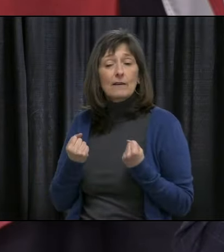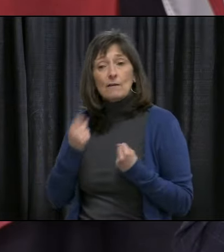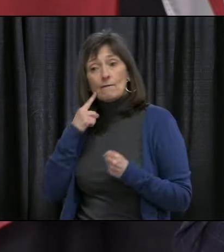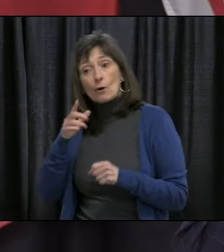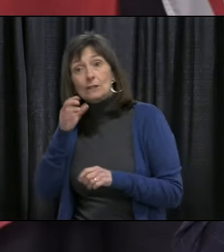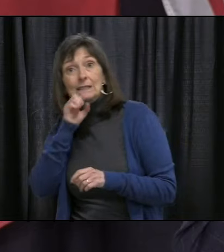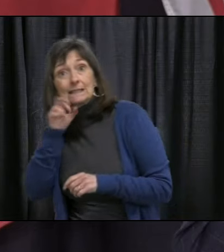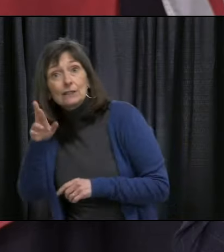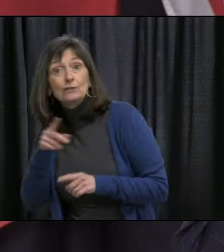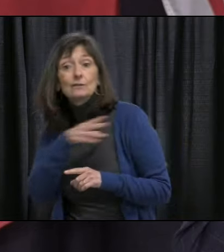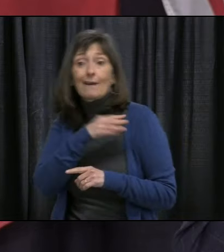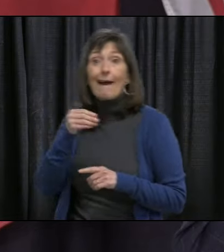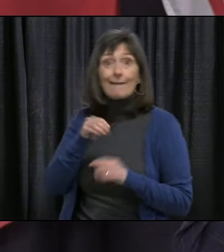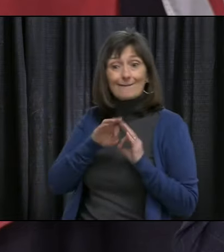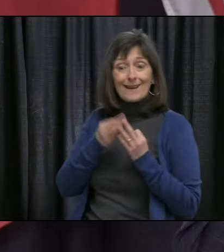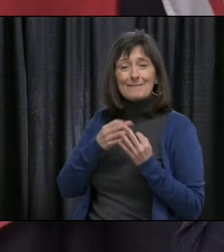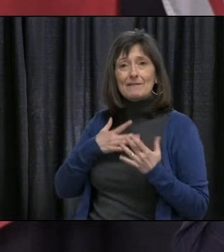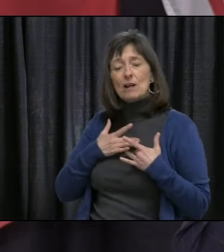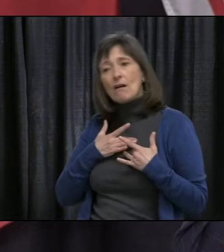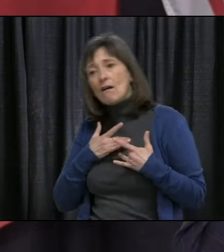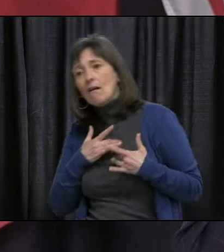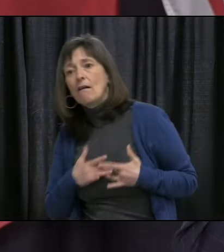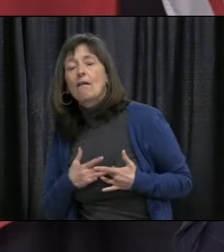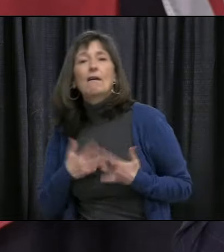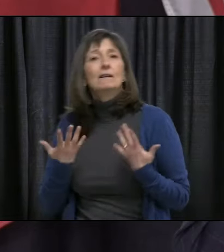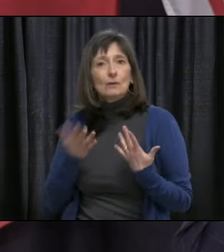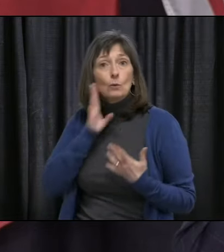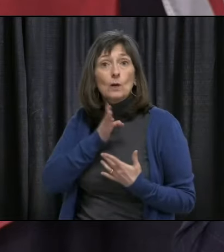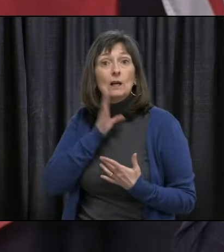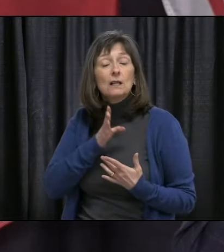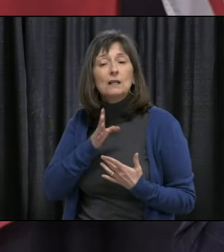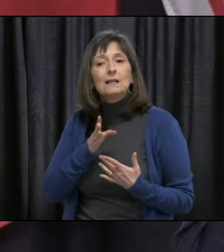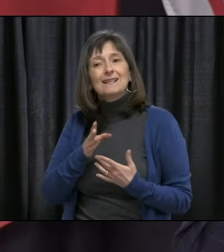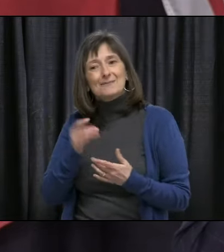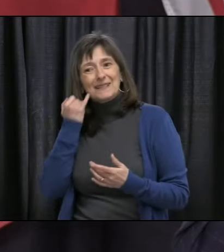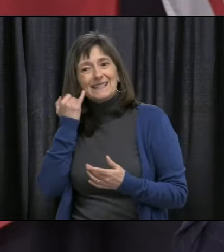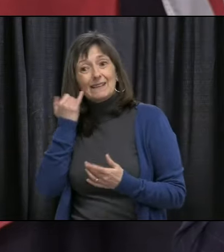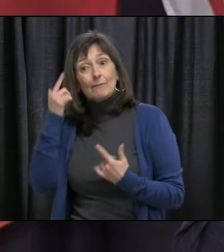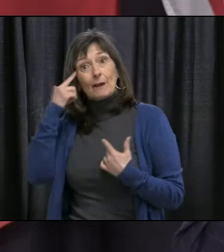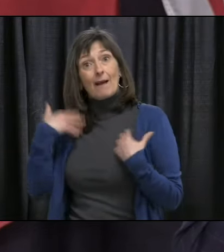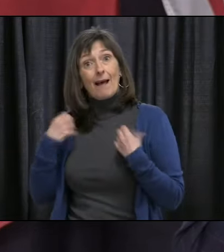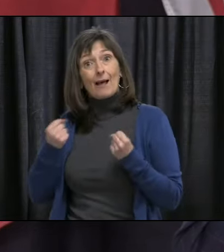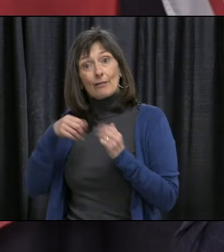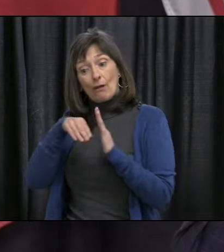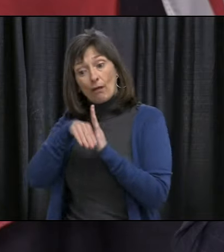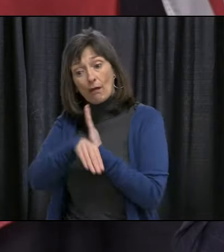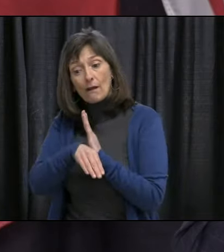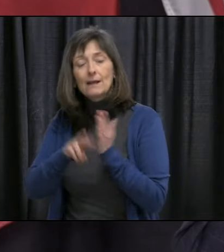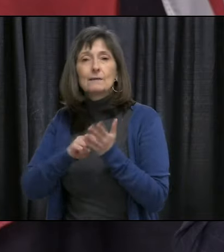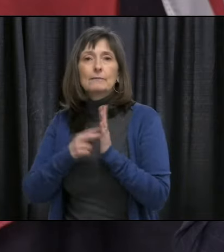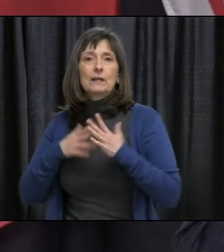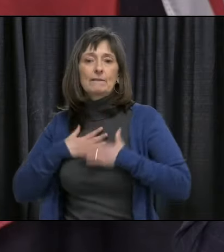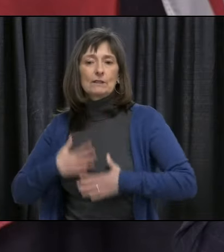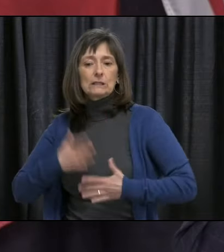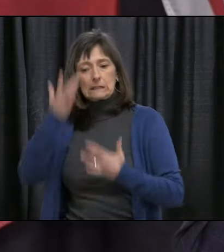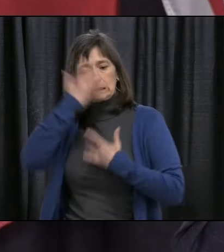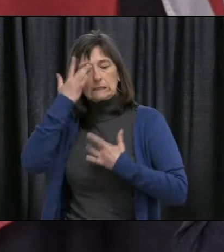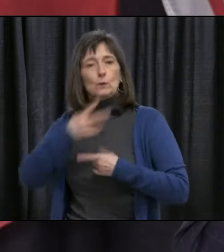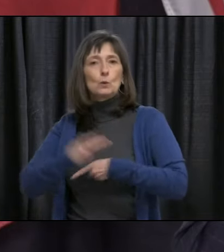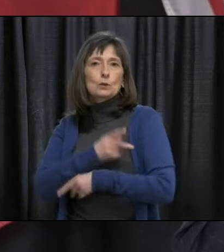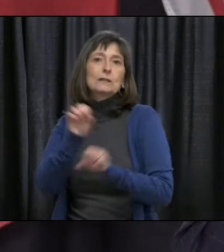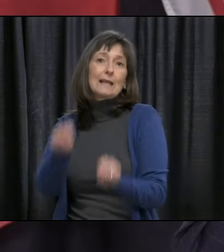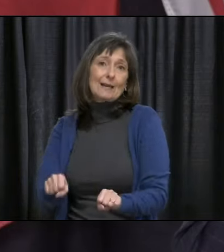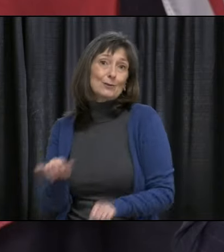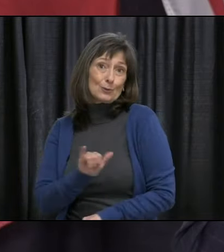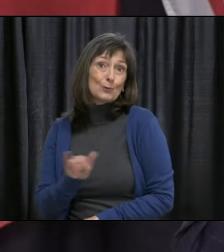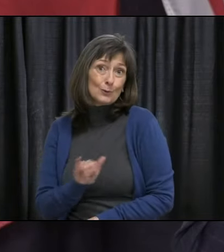lot of our seniors and most vulnerable, also impacts their physical health. So it's important we do whatever we can to stay socially connected, even a phone call,